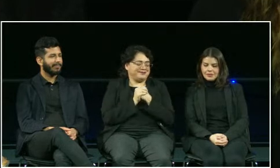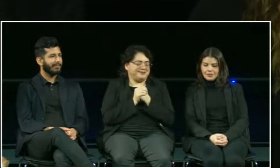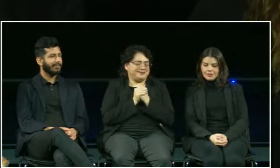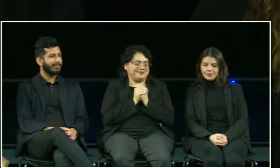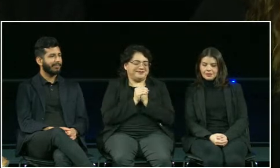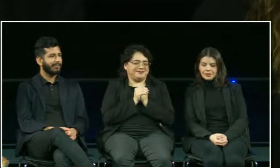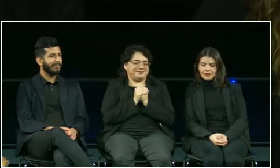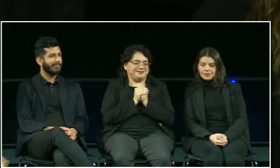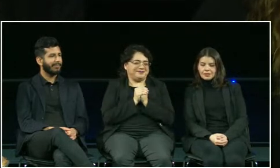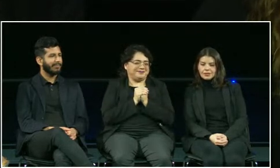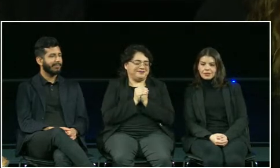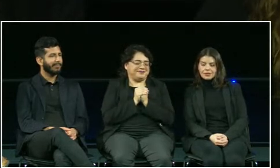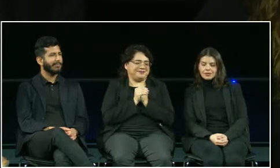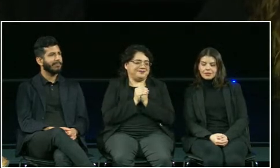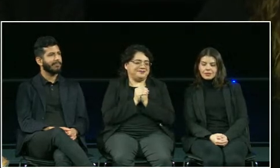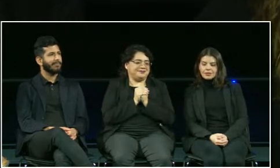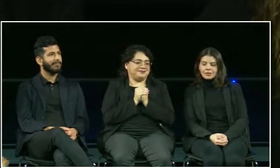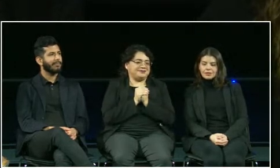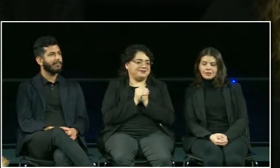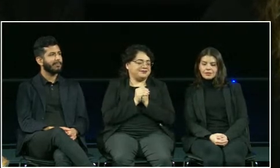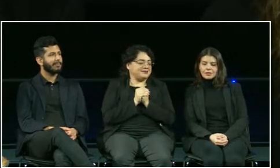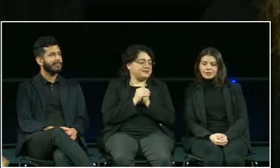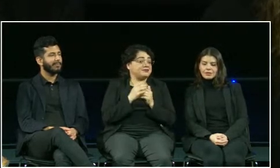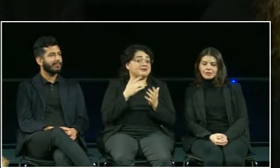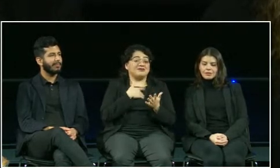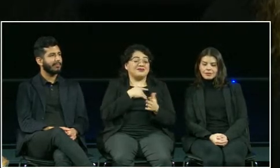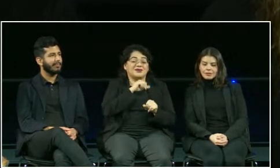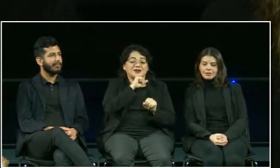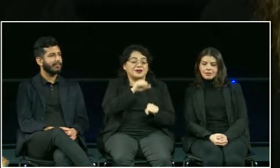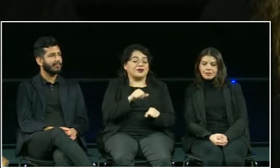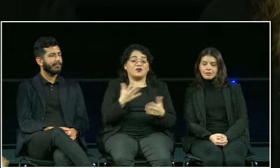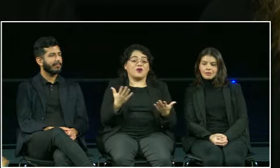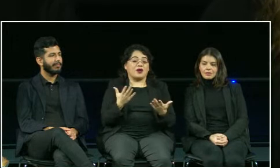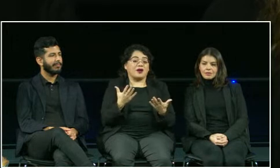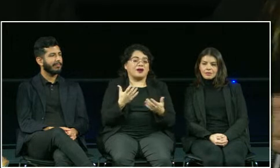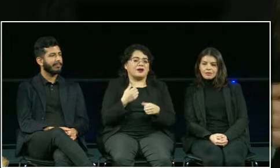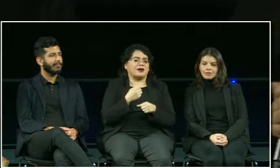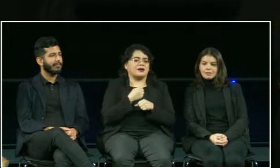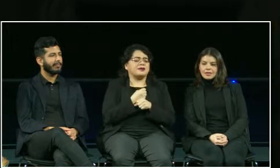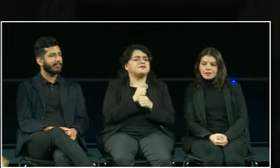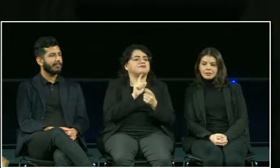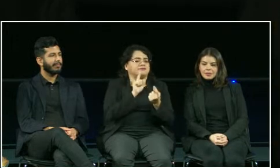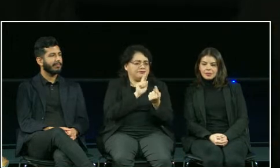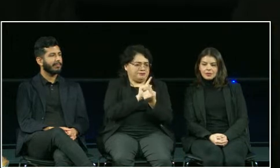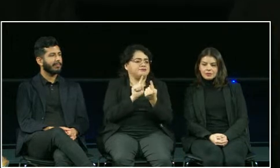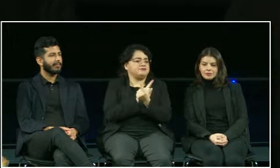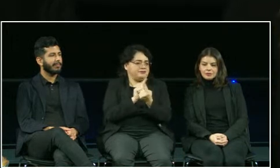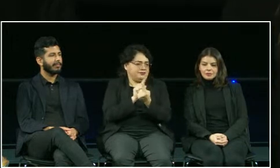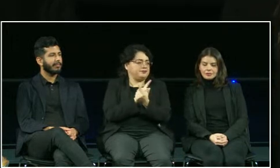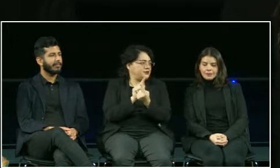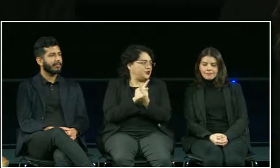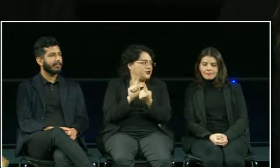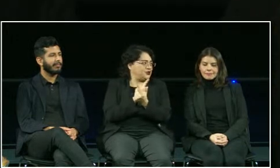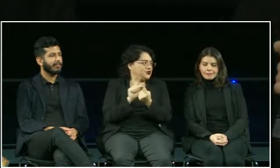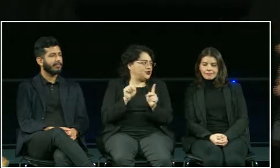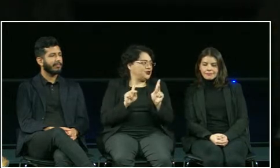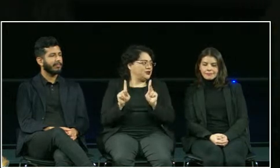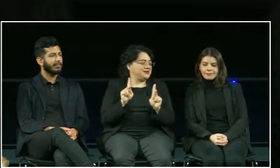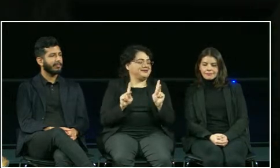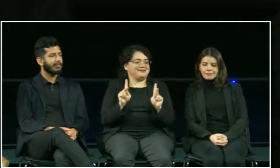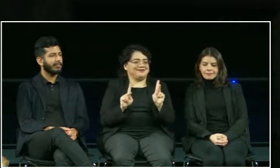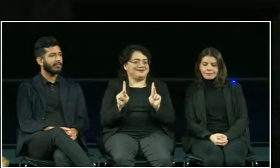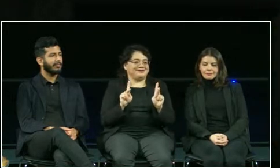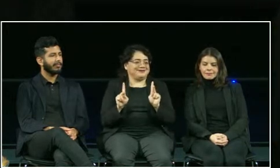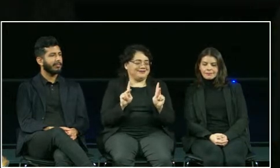I think what I love, really, really love, it's to make meet people that they don't meet